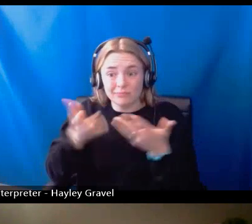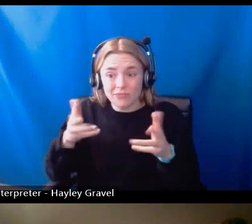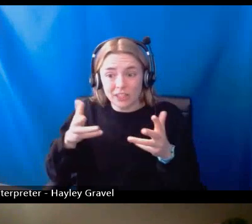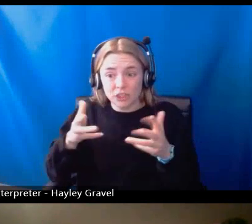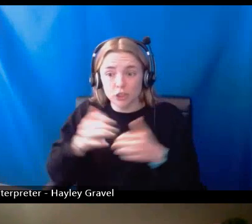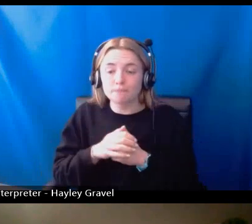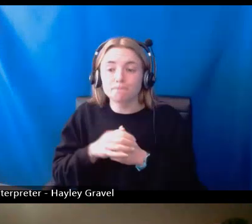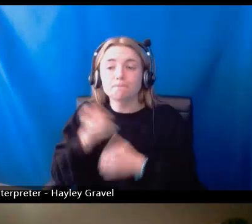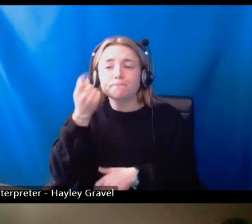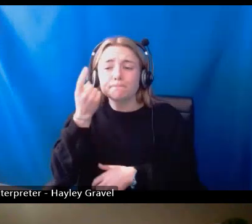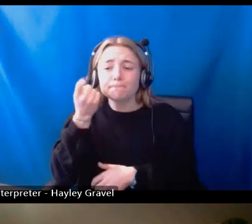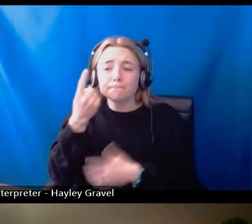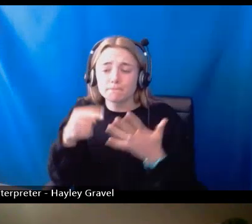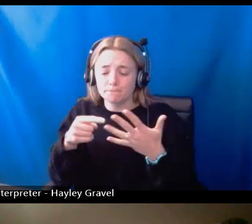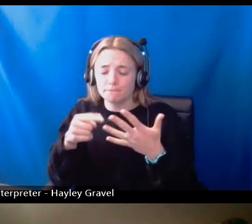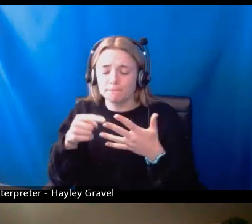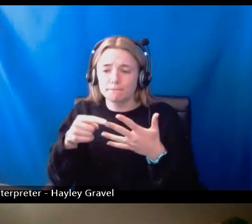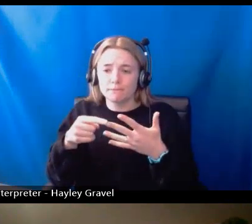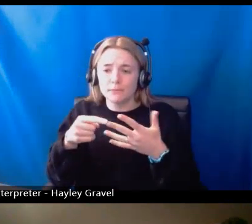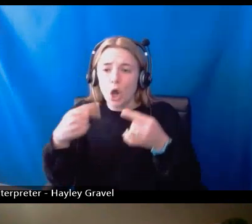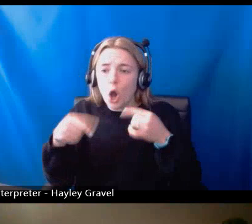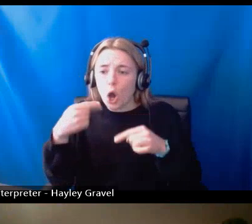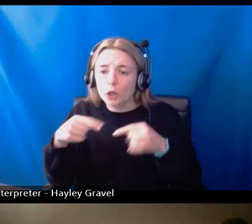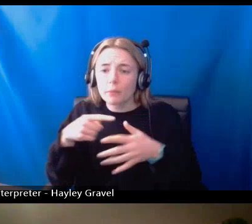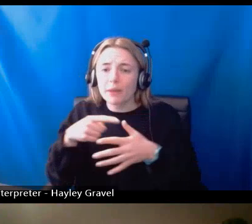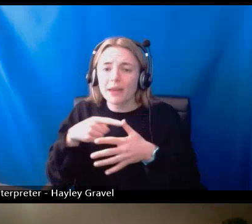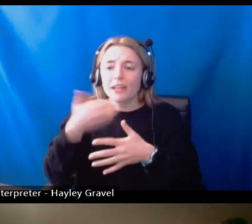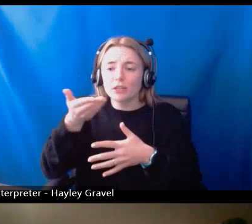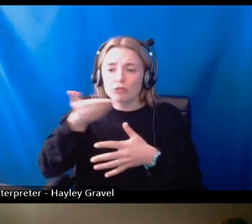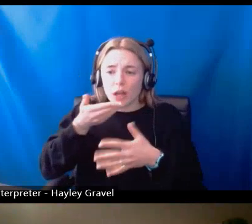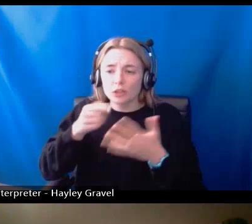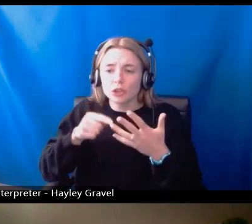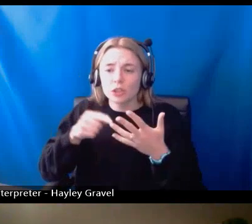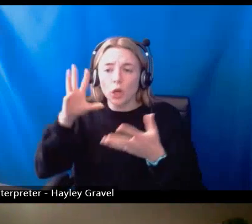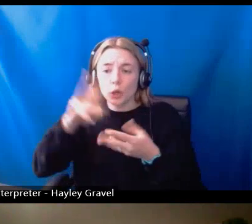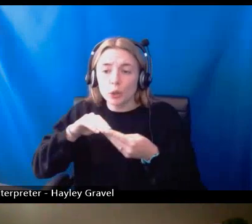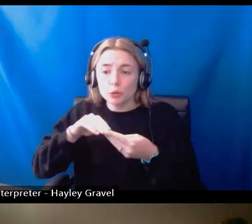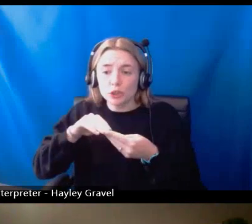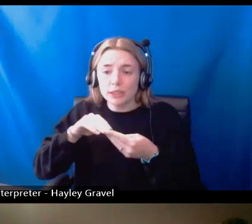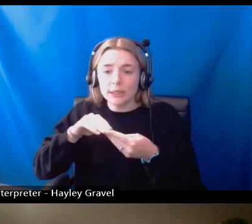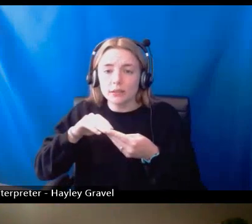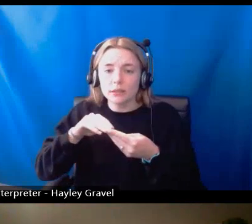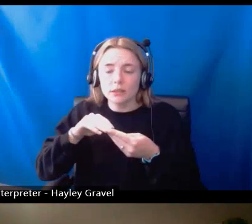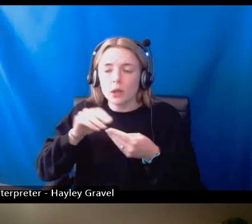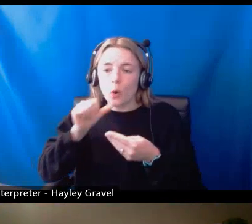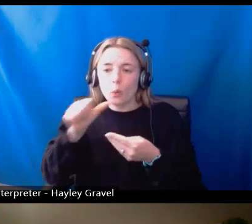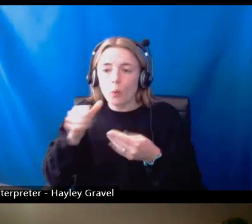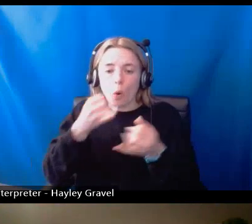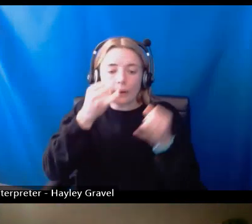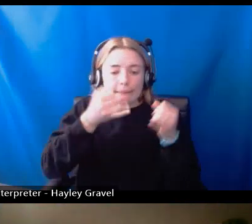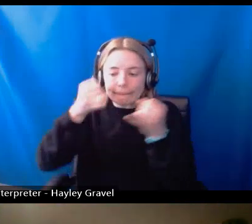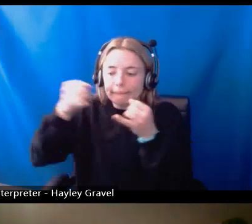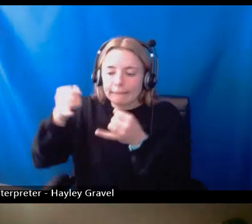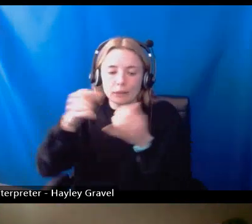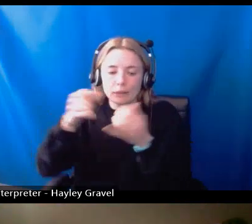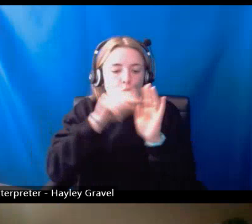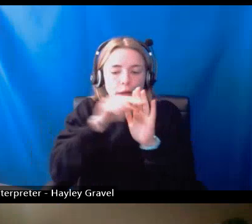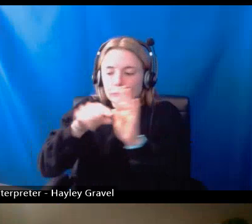section. I'm not going to grade your introductions. I'm going to grade the paper as a whole. So I'm not going to grade individual pieces of this